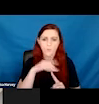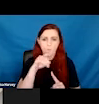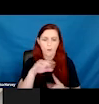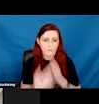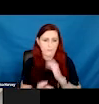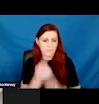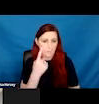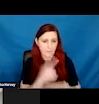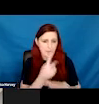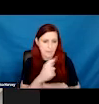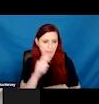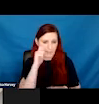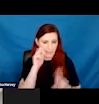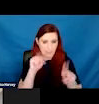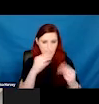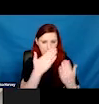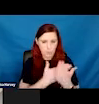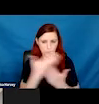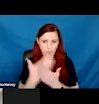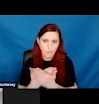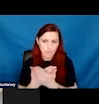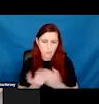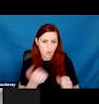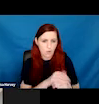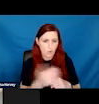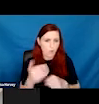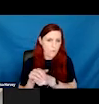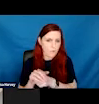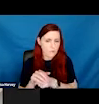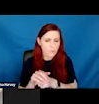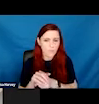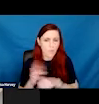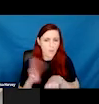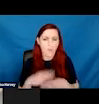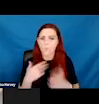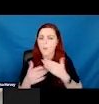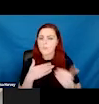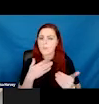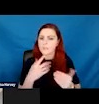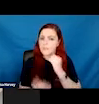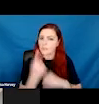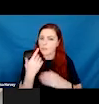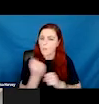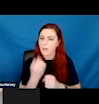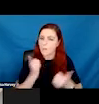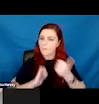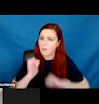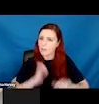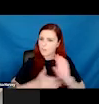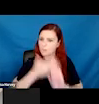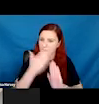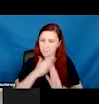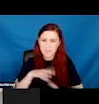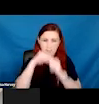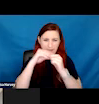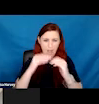this new document covers very well is the problem we have with modern buildings, particularly in large estates,